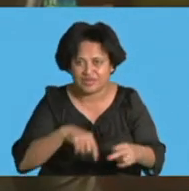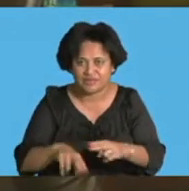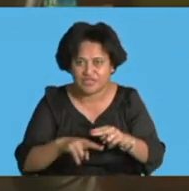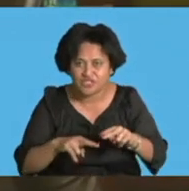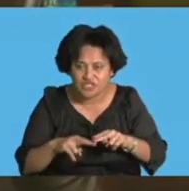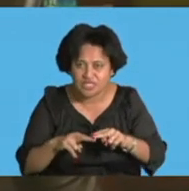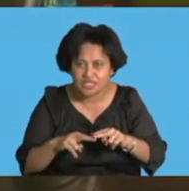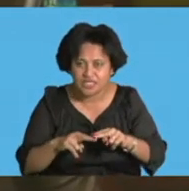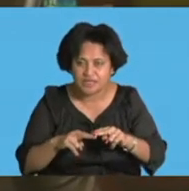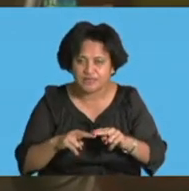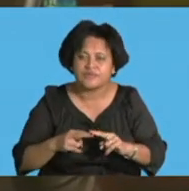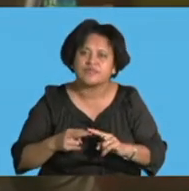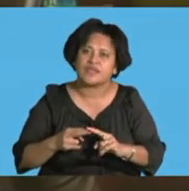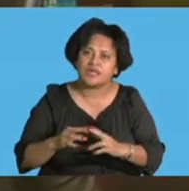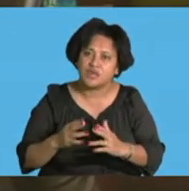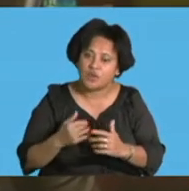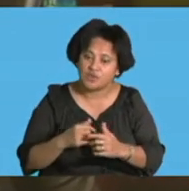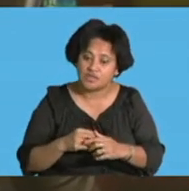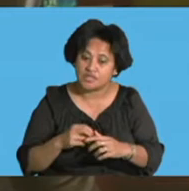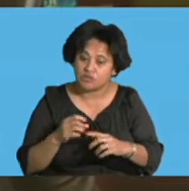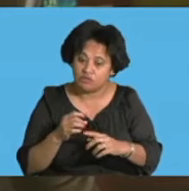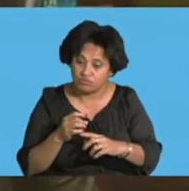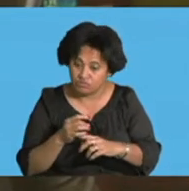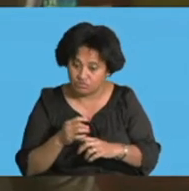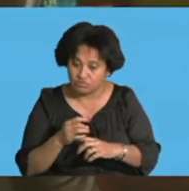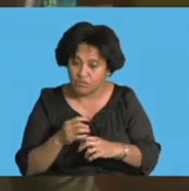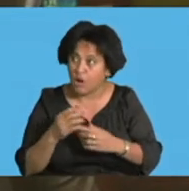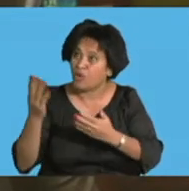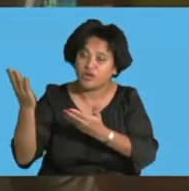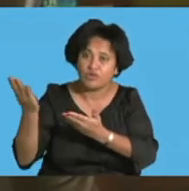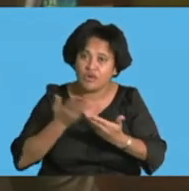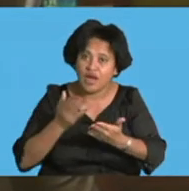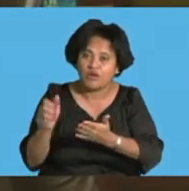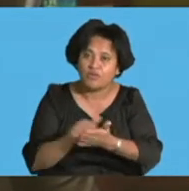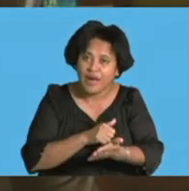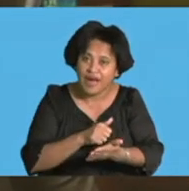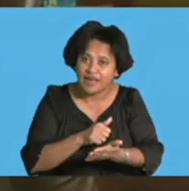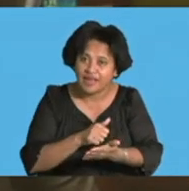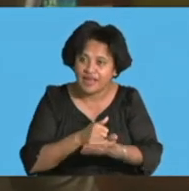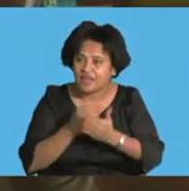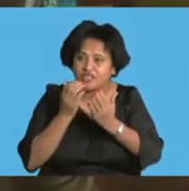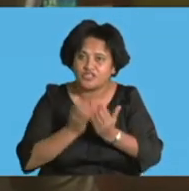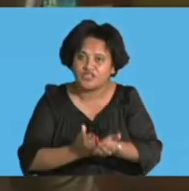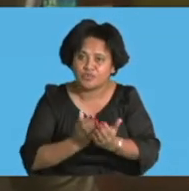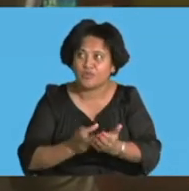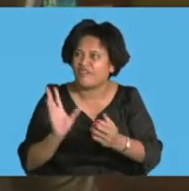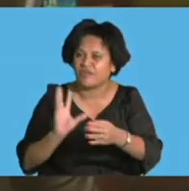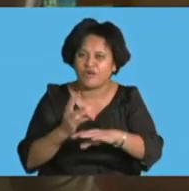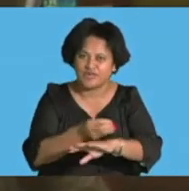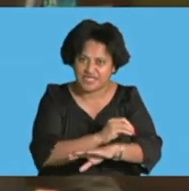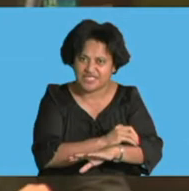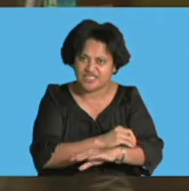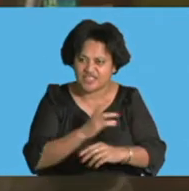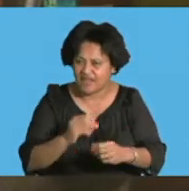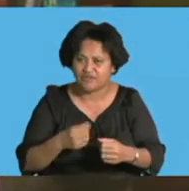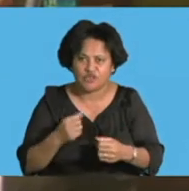said, the importation of shipping vessels already has zero rated duty. In addition to